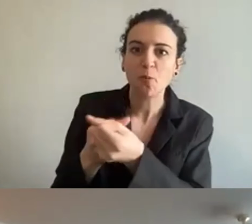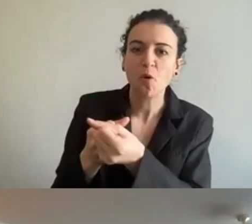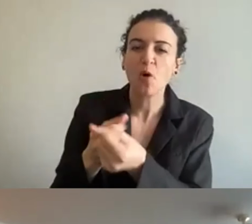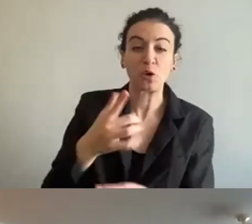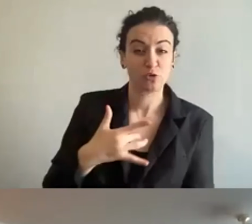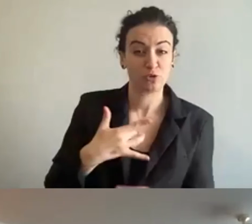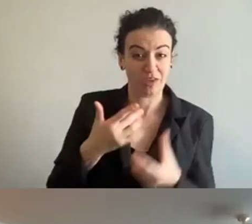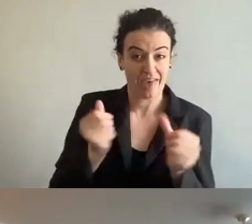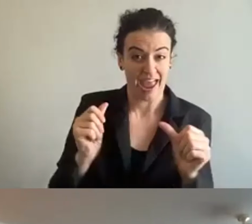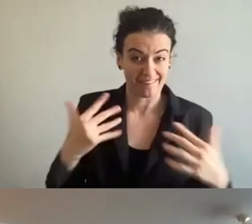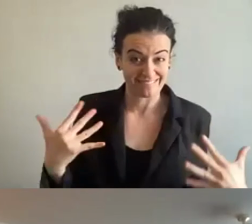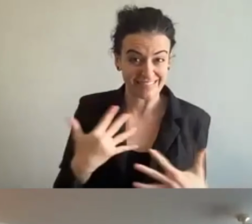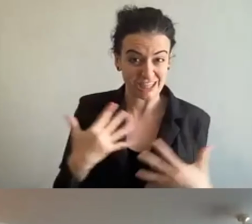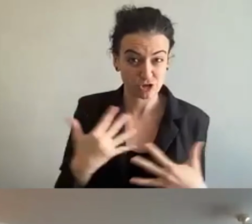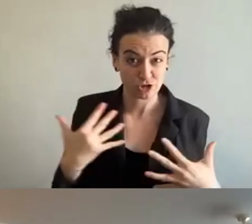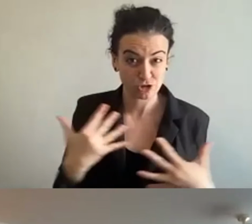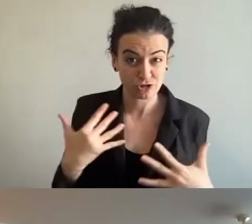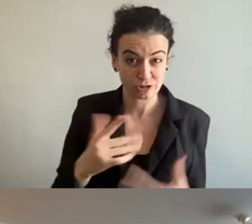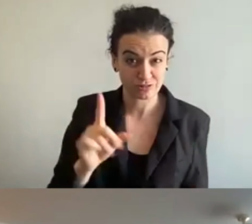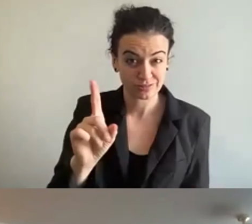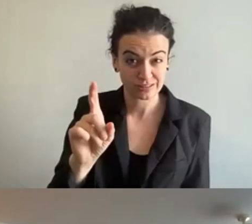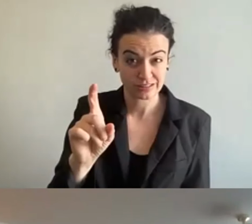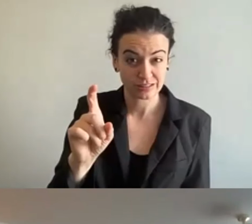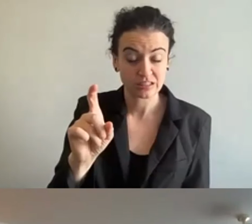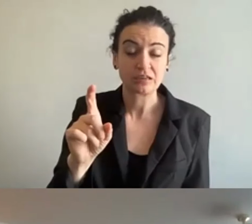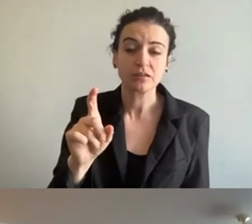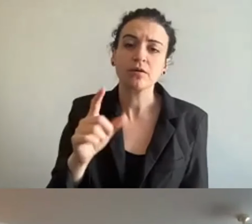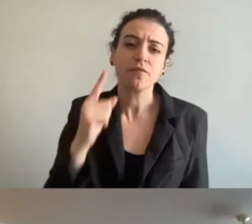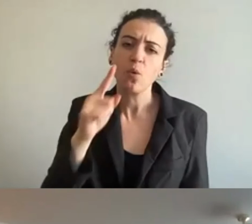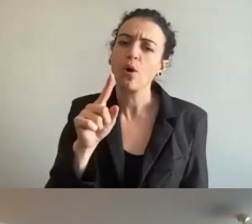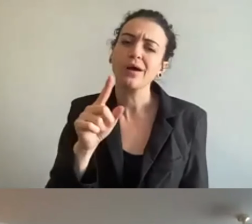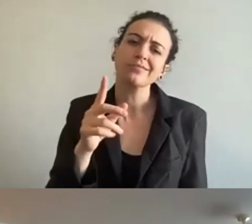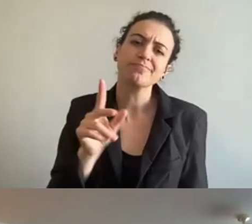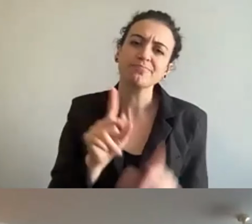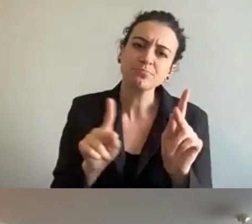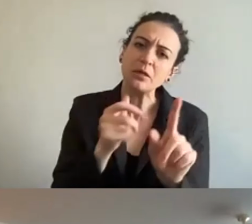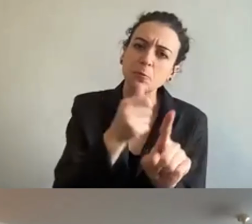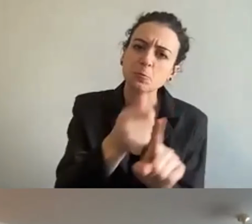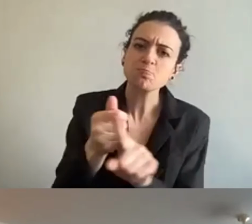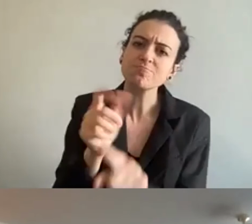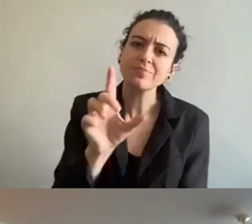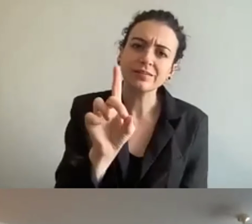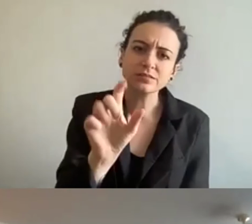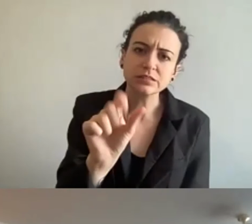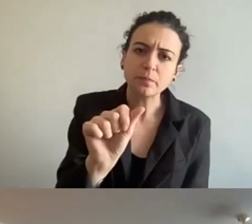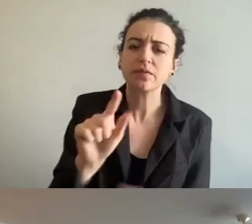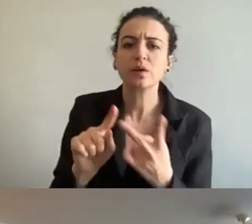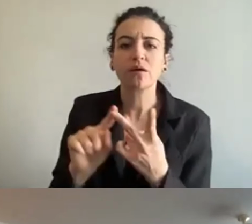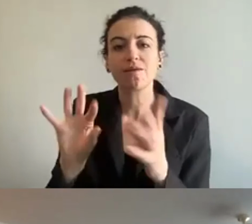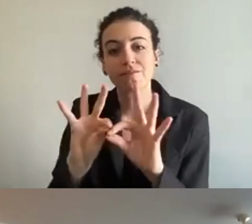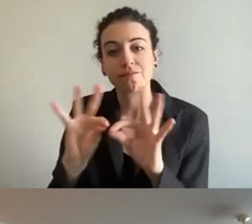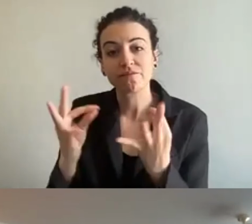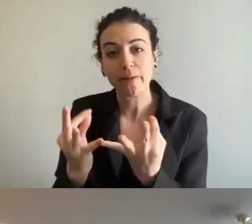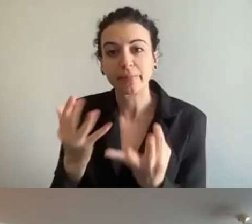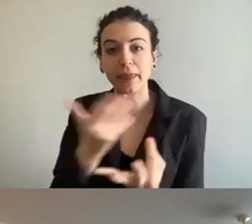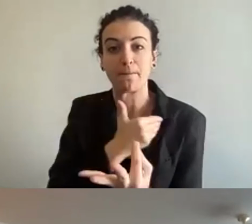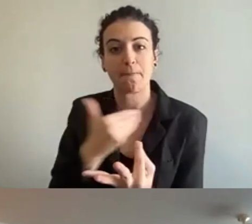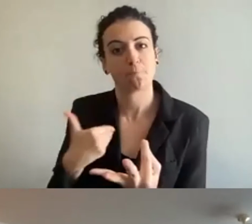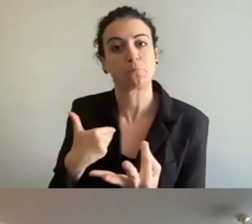families. And if you're an SSA or another employee of another organization, a provider organization, or a county board, or